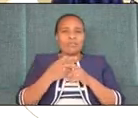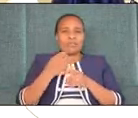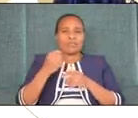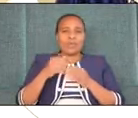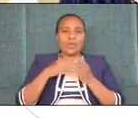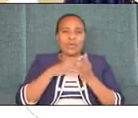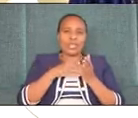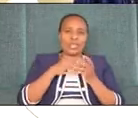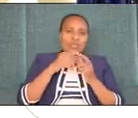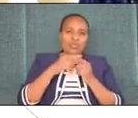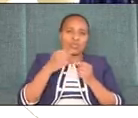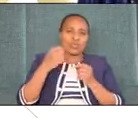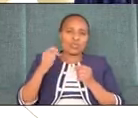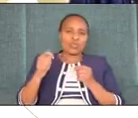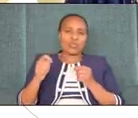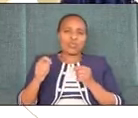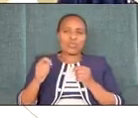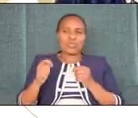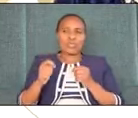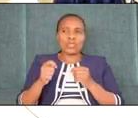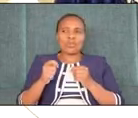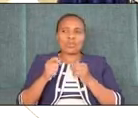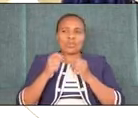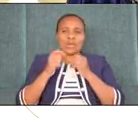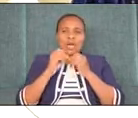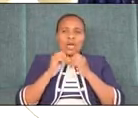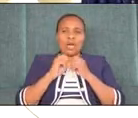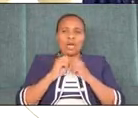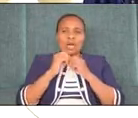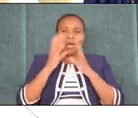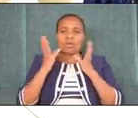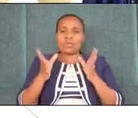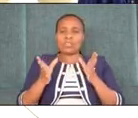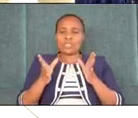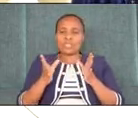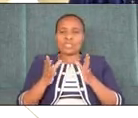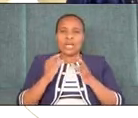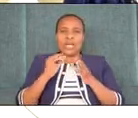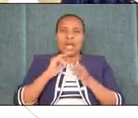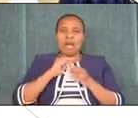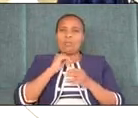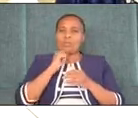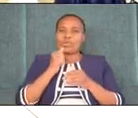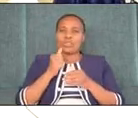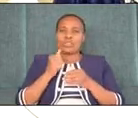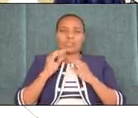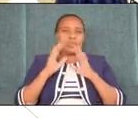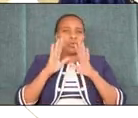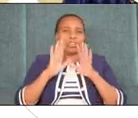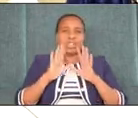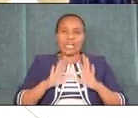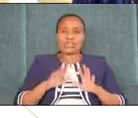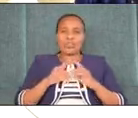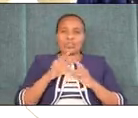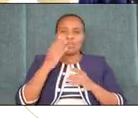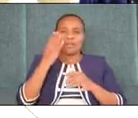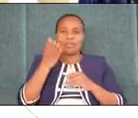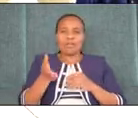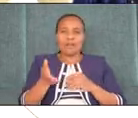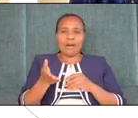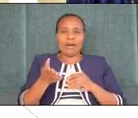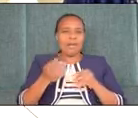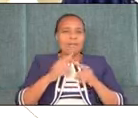riches, from the weak to the strong, I'm not worthy to